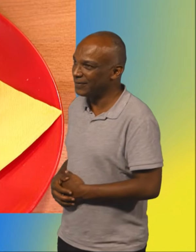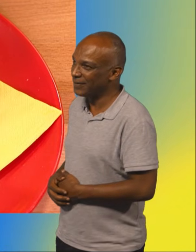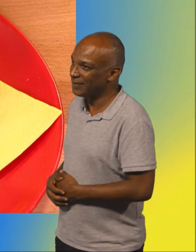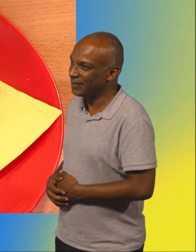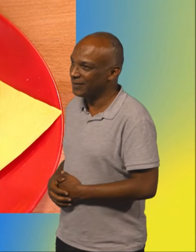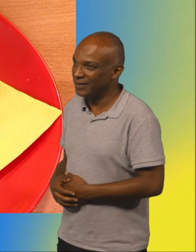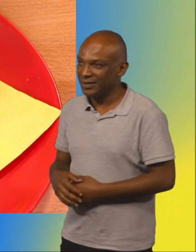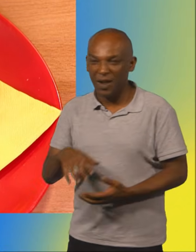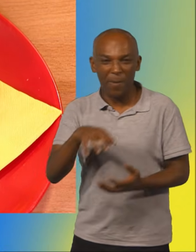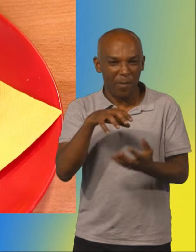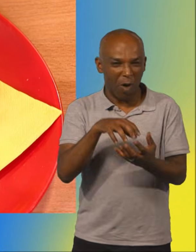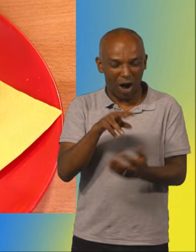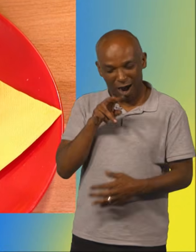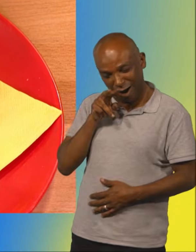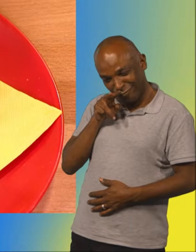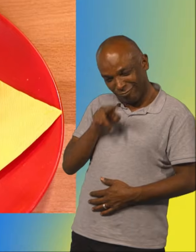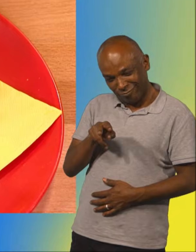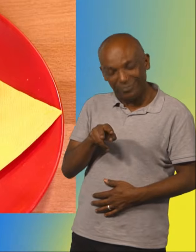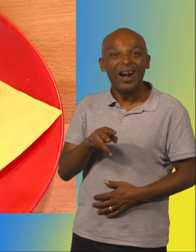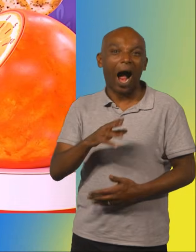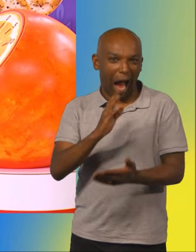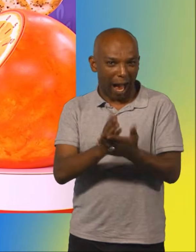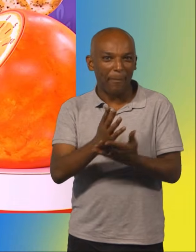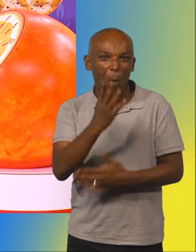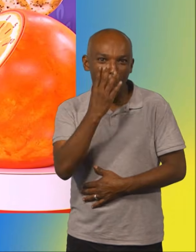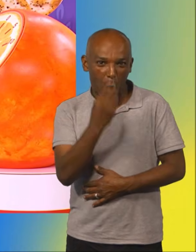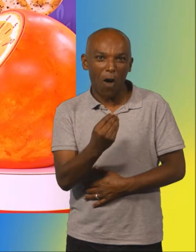Our burger looks just like a wolf.